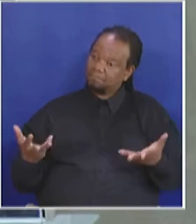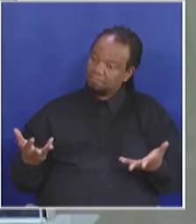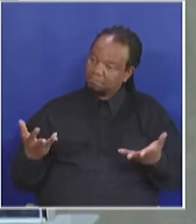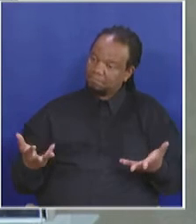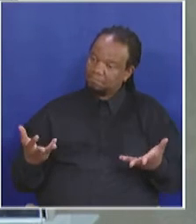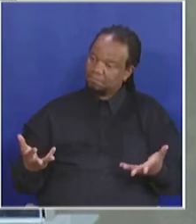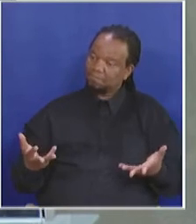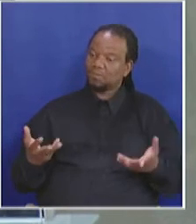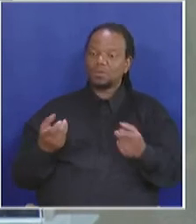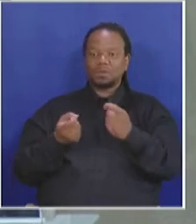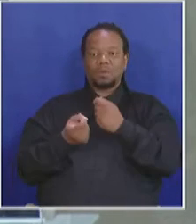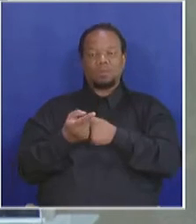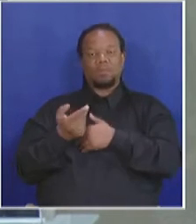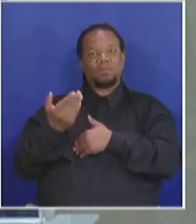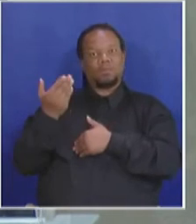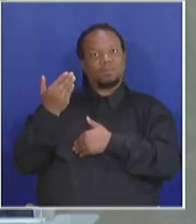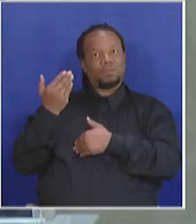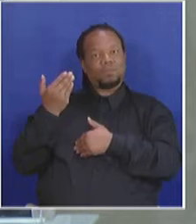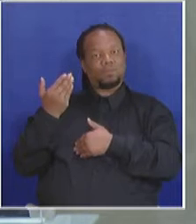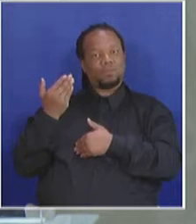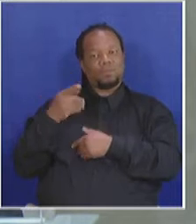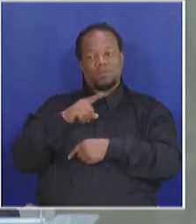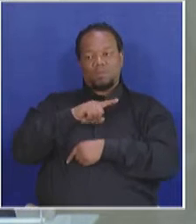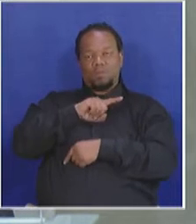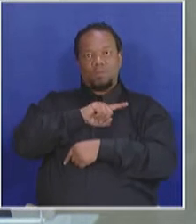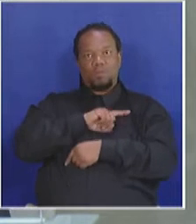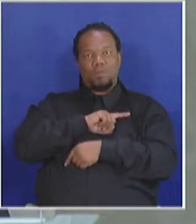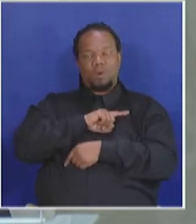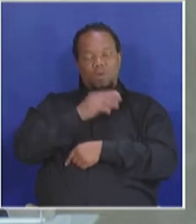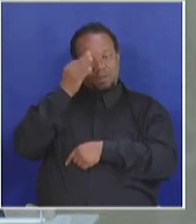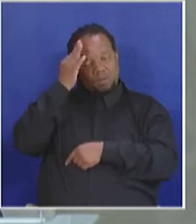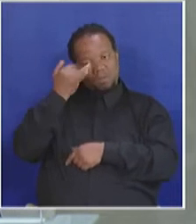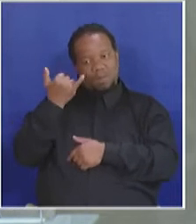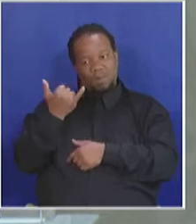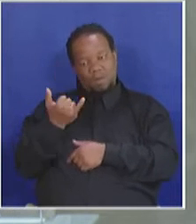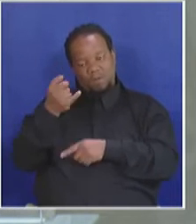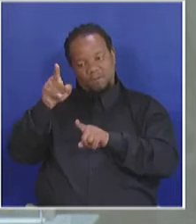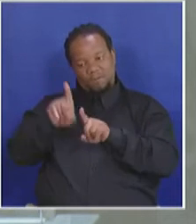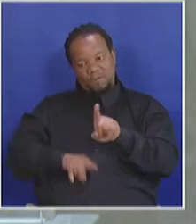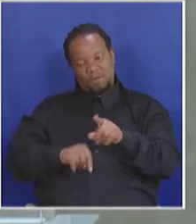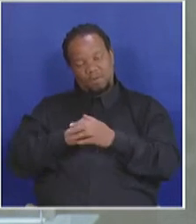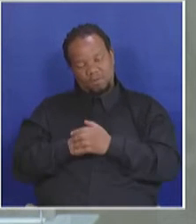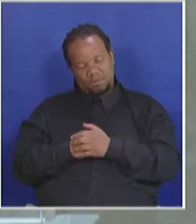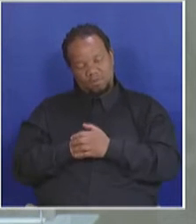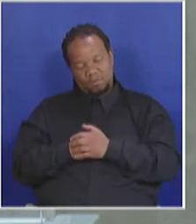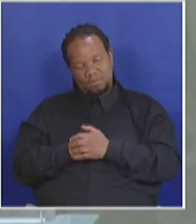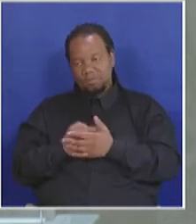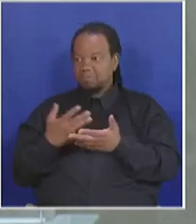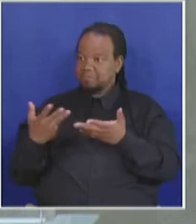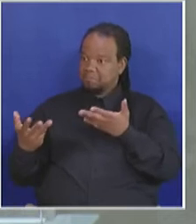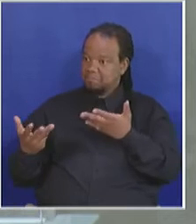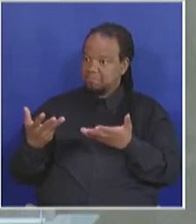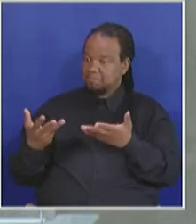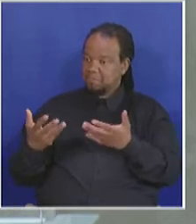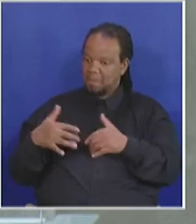did. That's a consequence of this failing government. We could not create an environment that